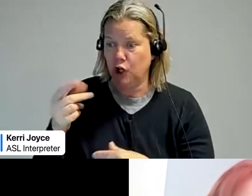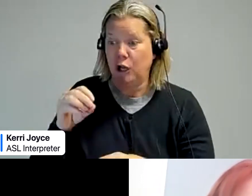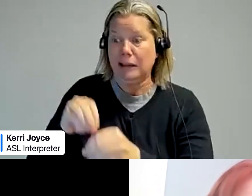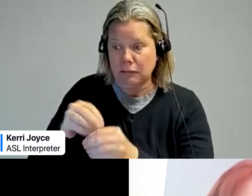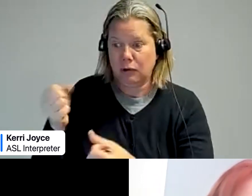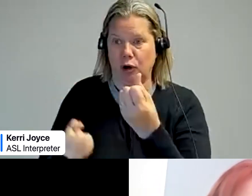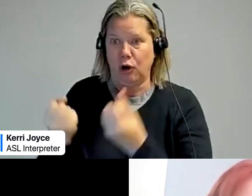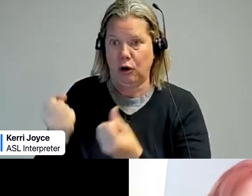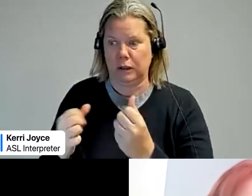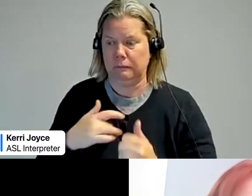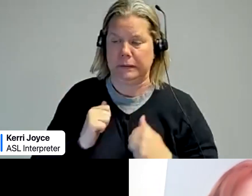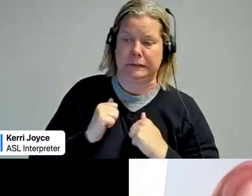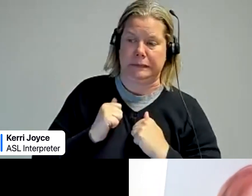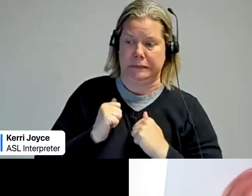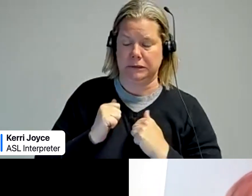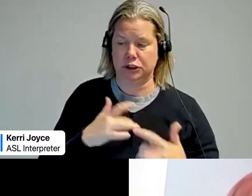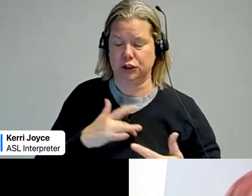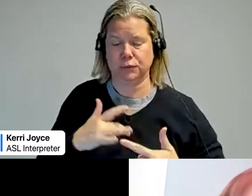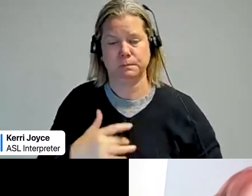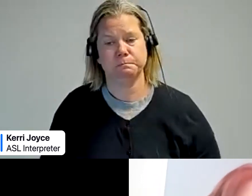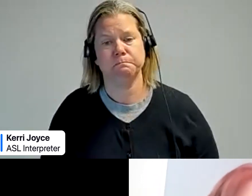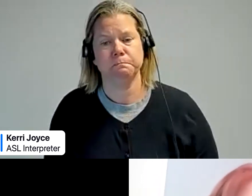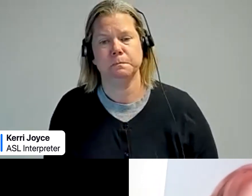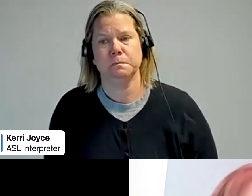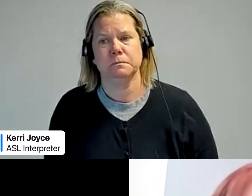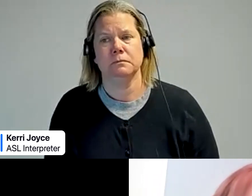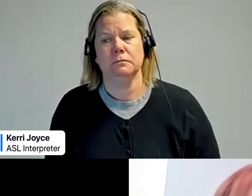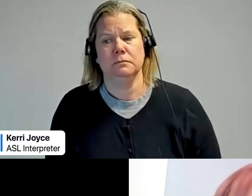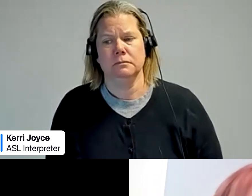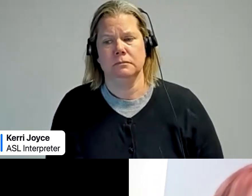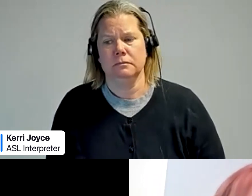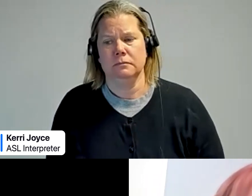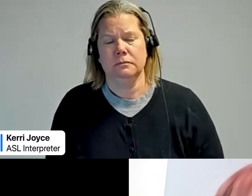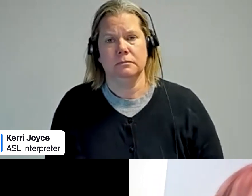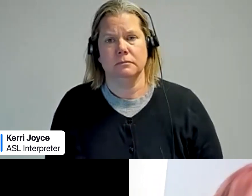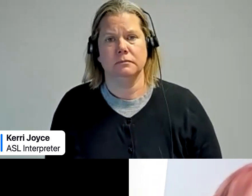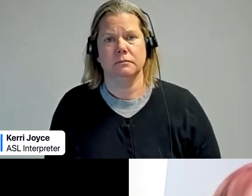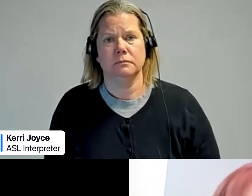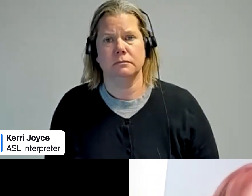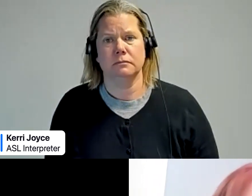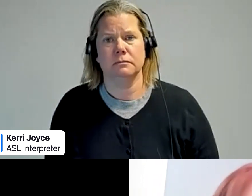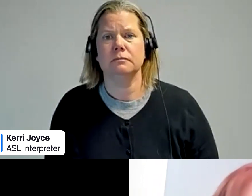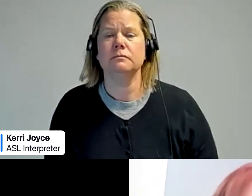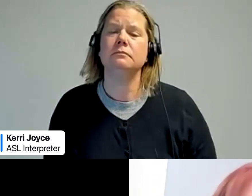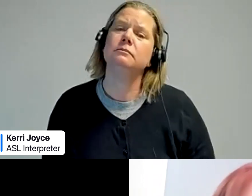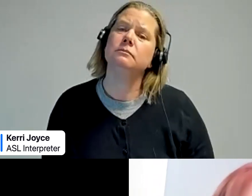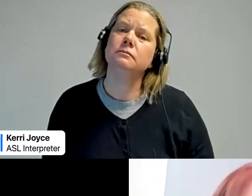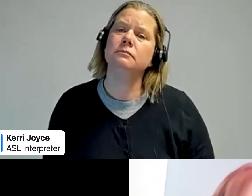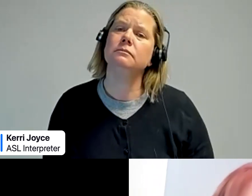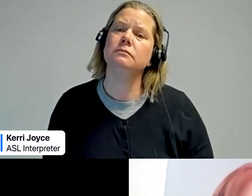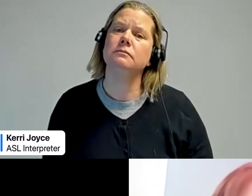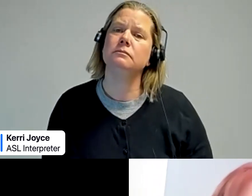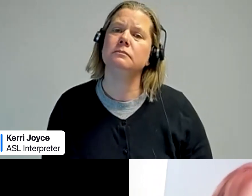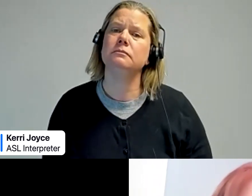to call someone. Does anyone have another thought? I think that goes back to